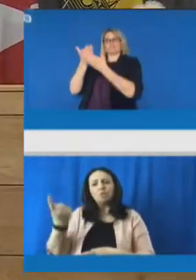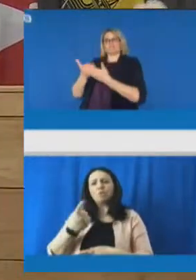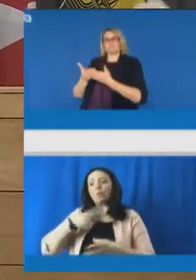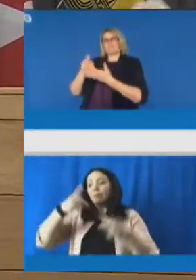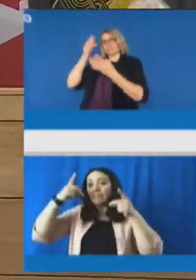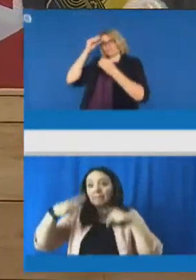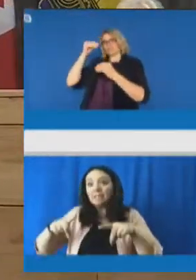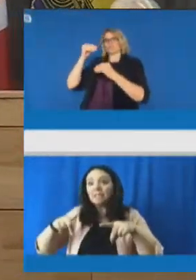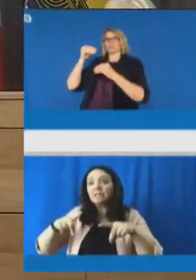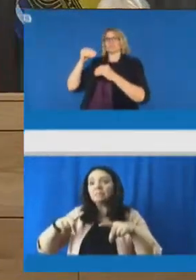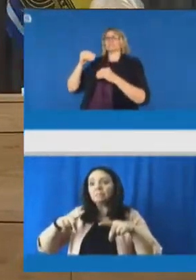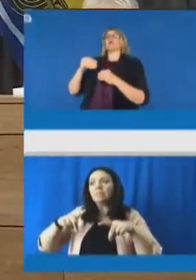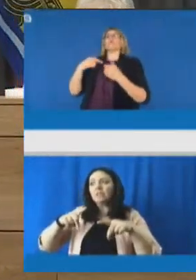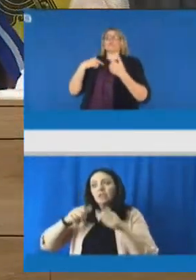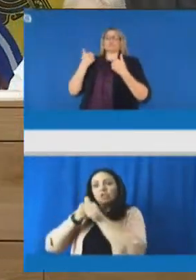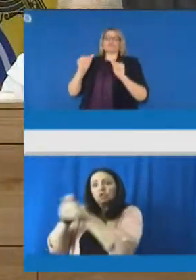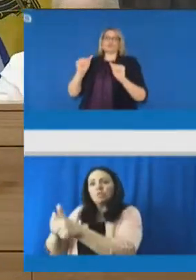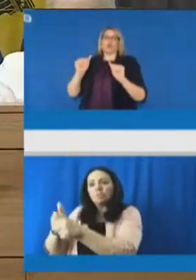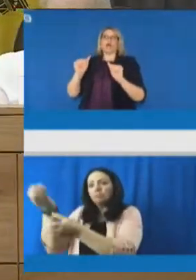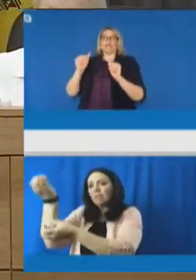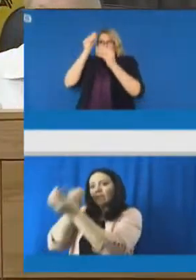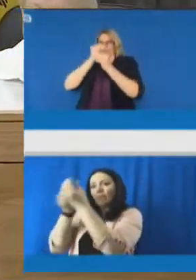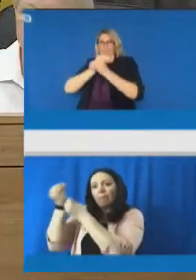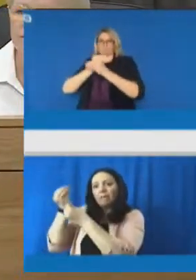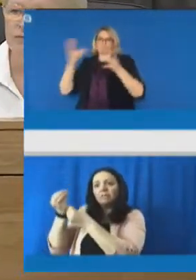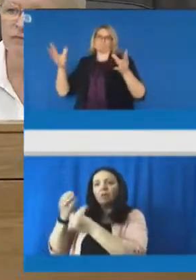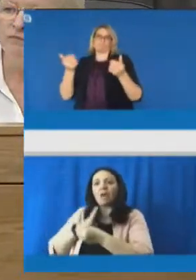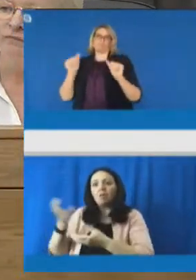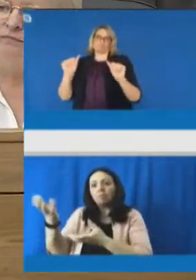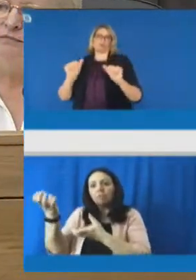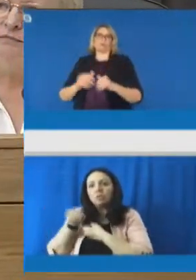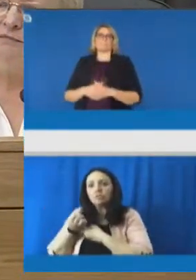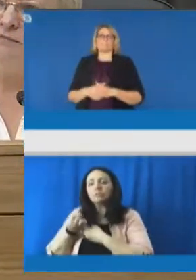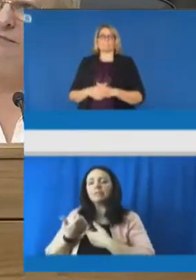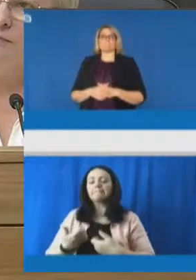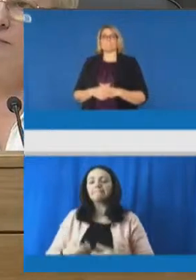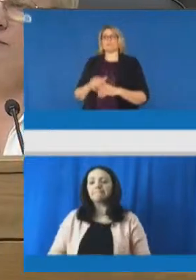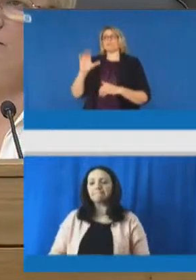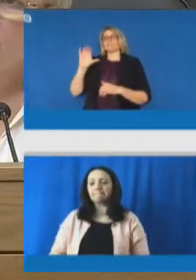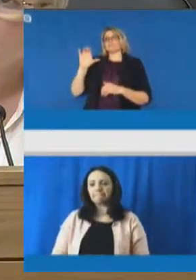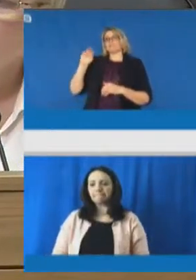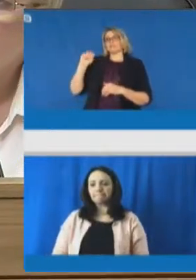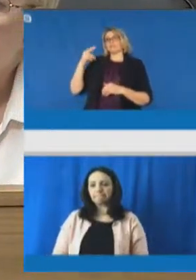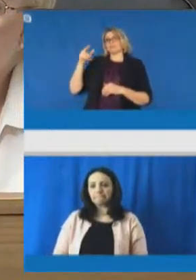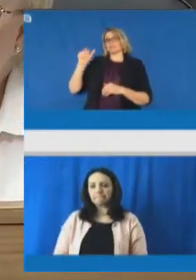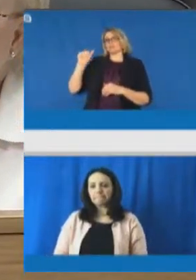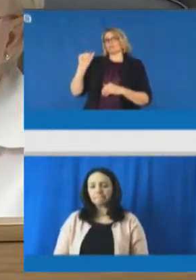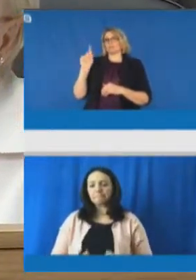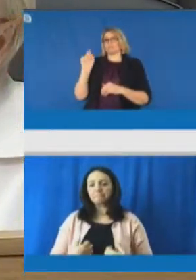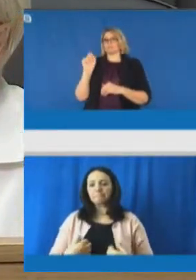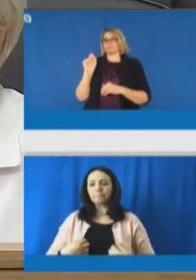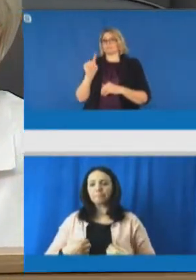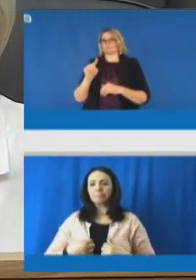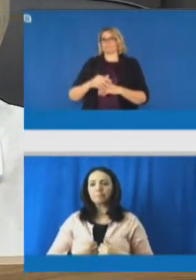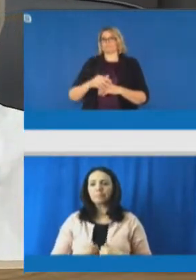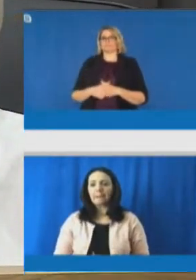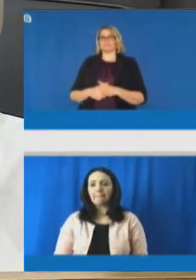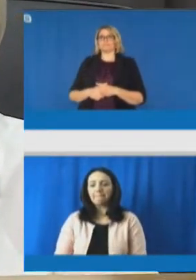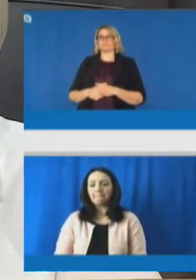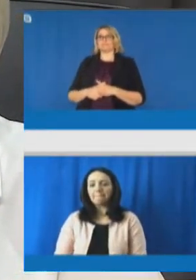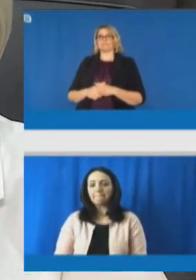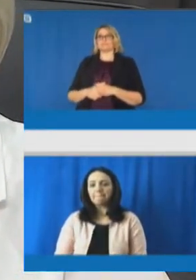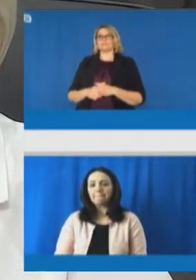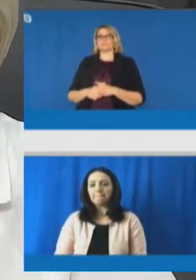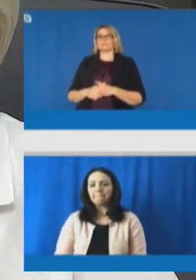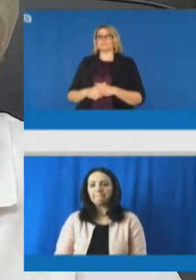included along with the regular cross-border commuters, rotational workers, truckers? And will they be able